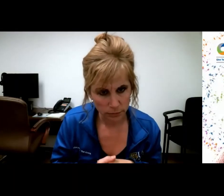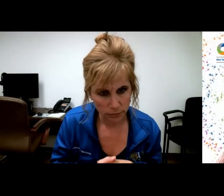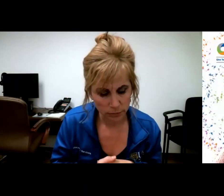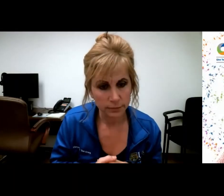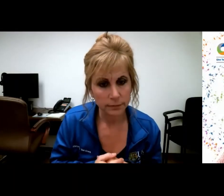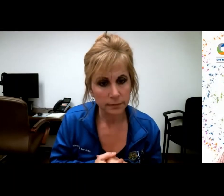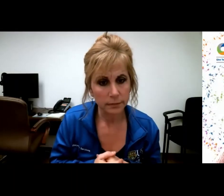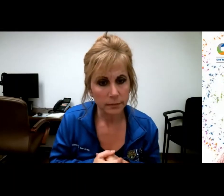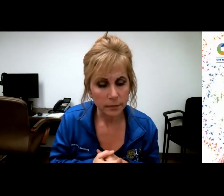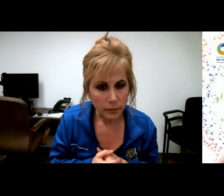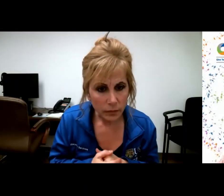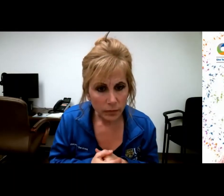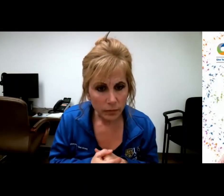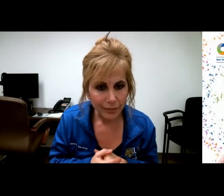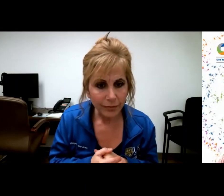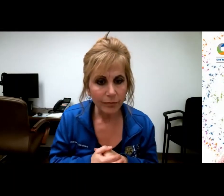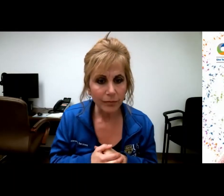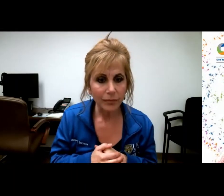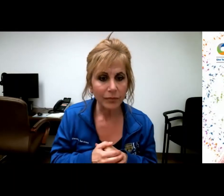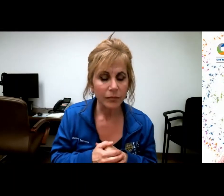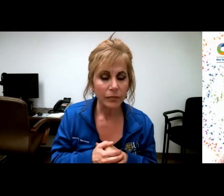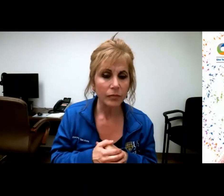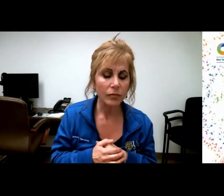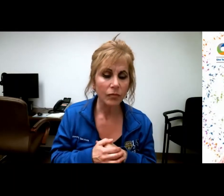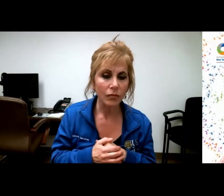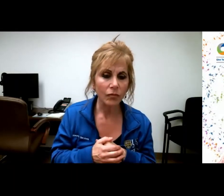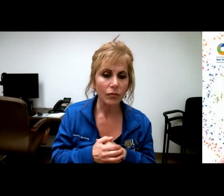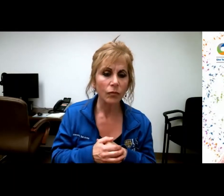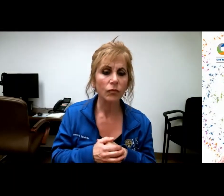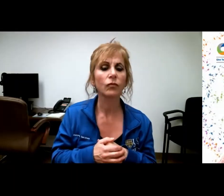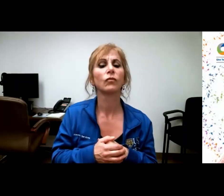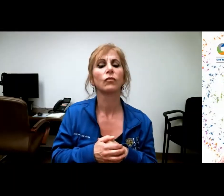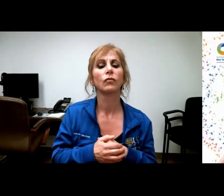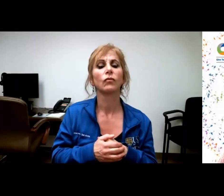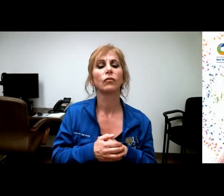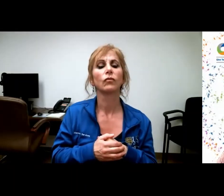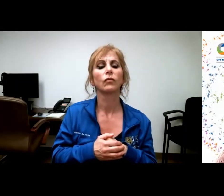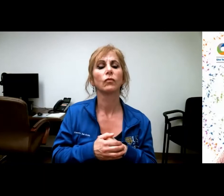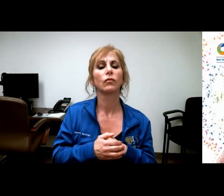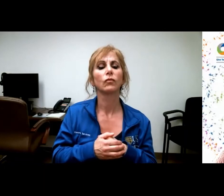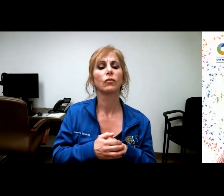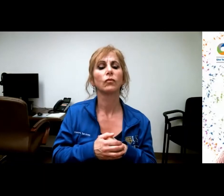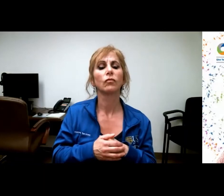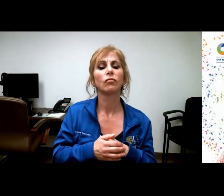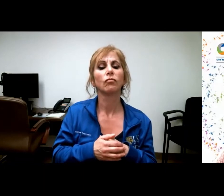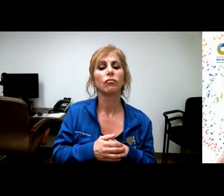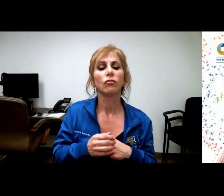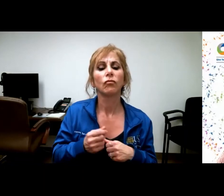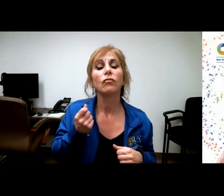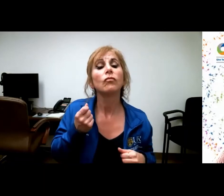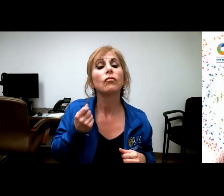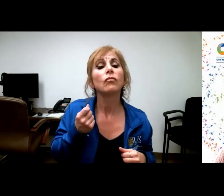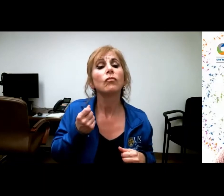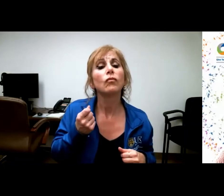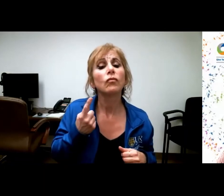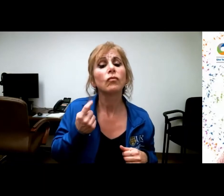have to fight your way as a family member in the healthcare of your loved one, and really